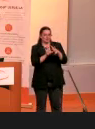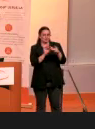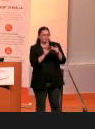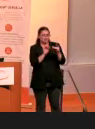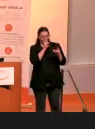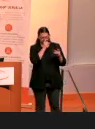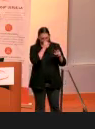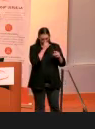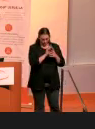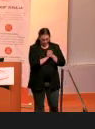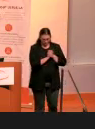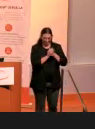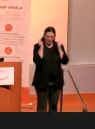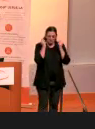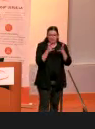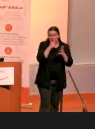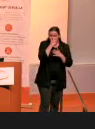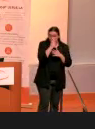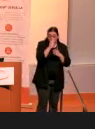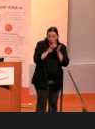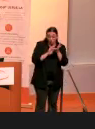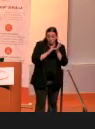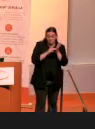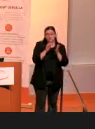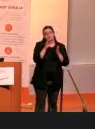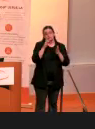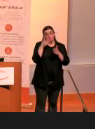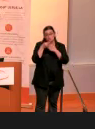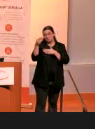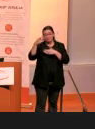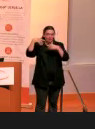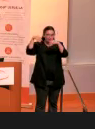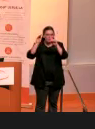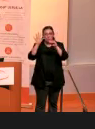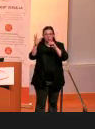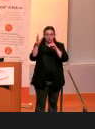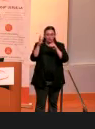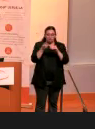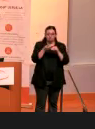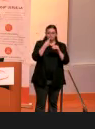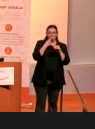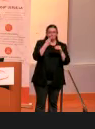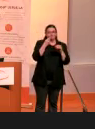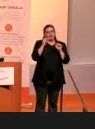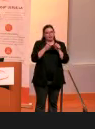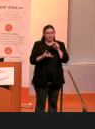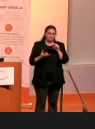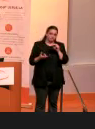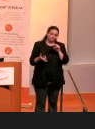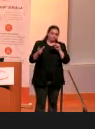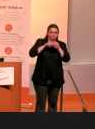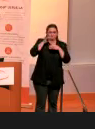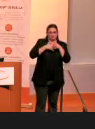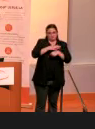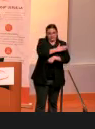a lot of the over-the-counter cold medications can also cause an increase in blood pressure. So if you're someone who's had some borderline blood pressure